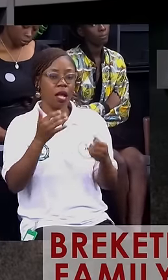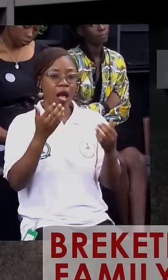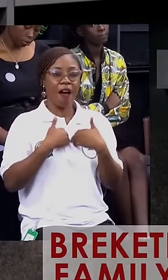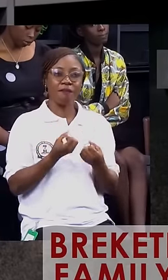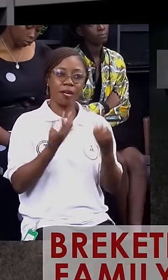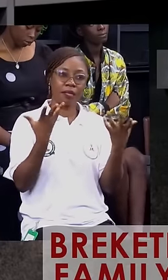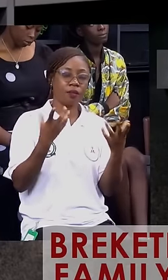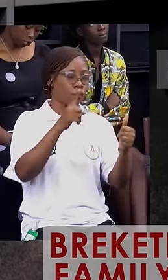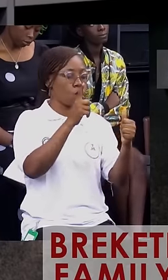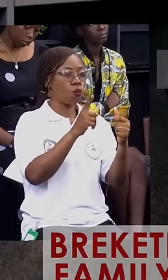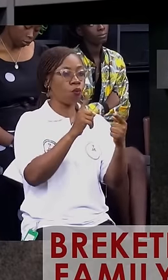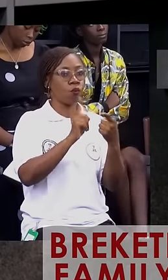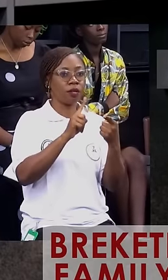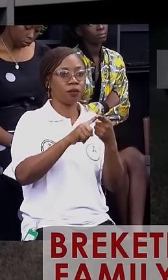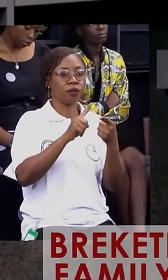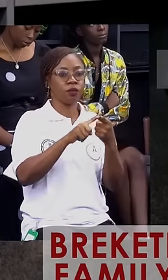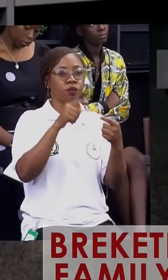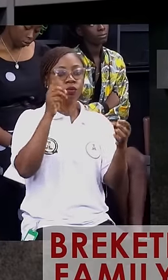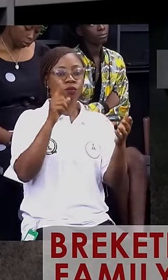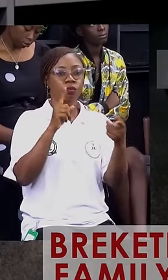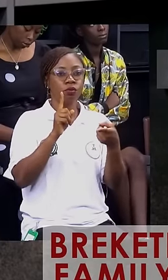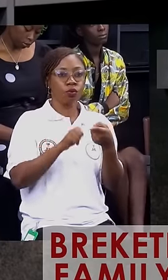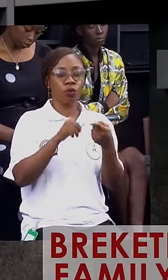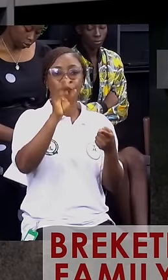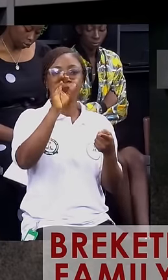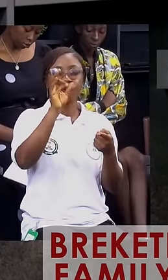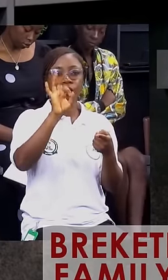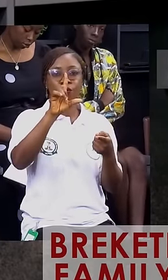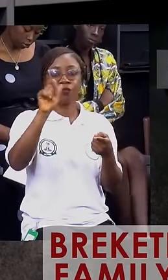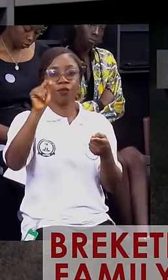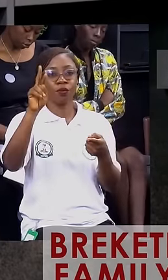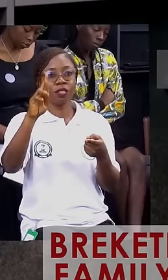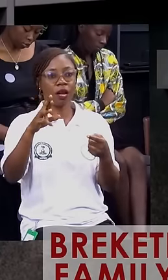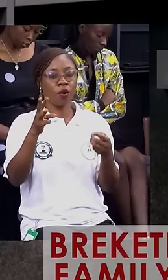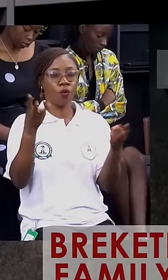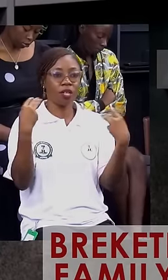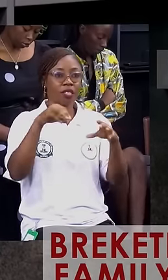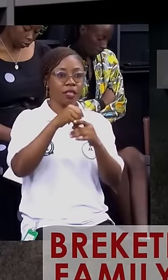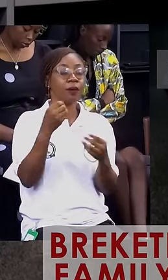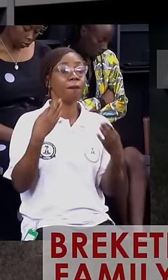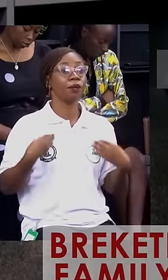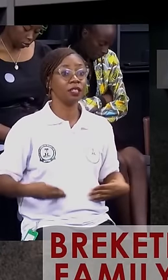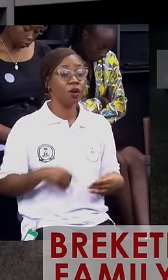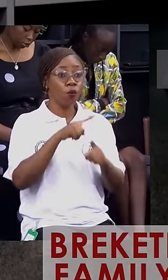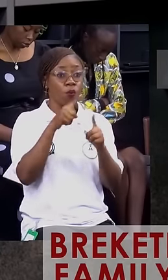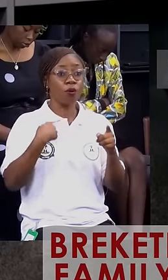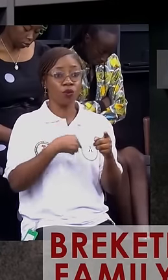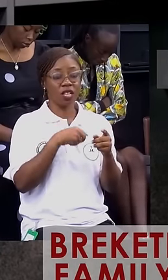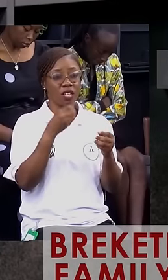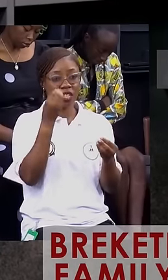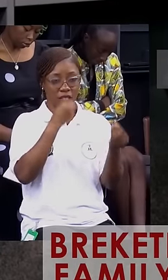Number one is to filter waste from the body. So when the body is, when we eat food and we drink